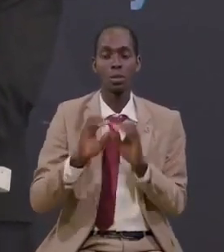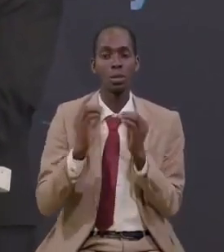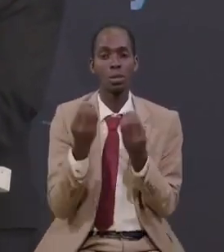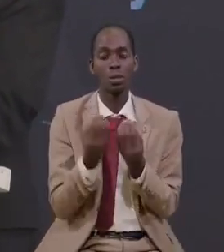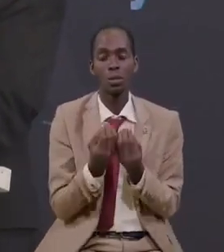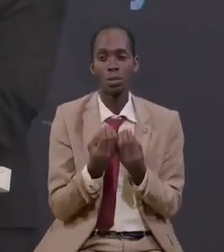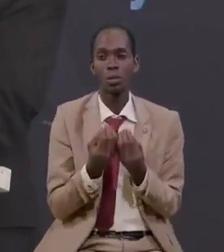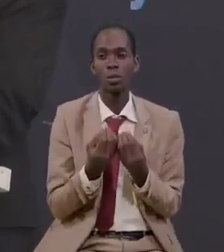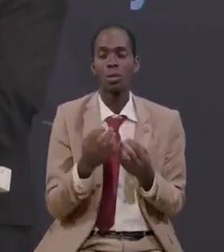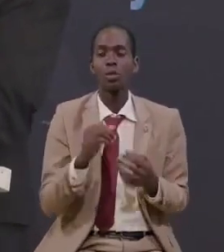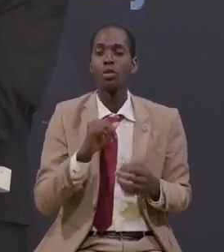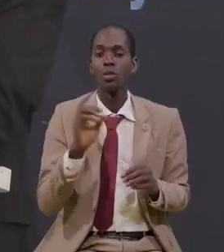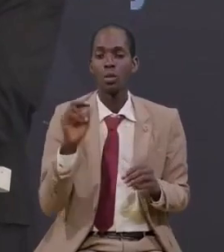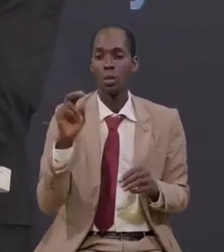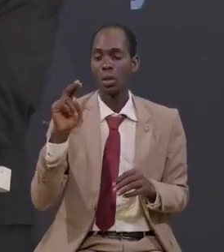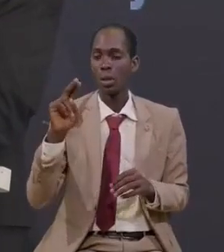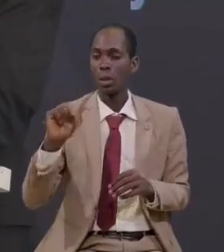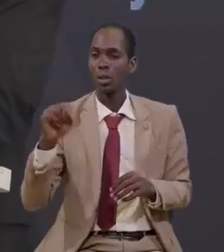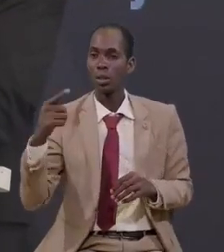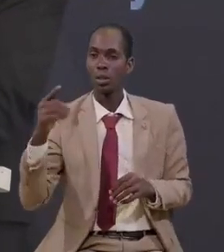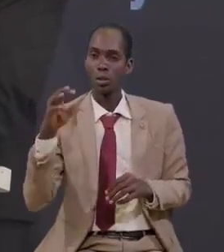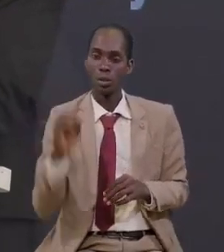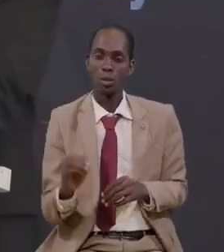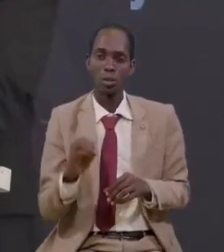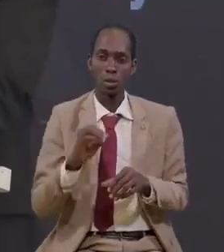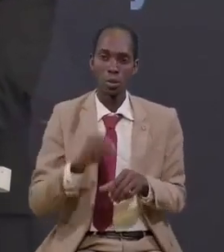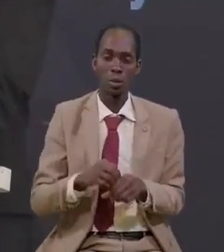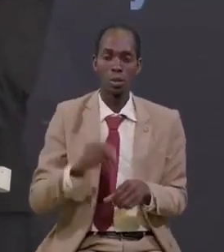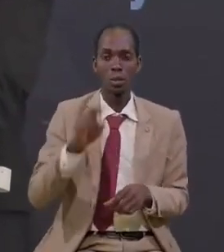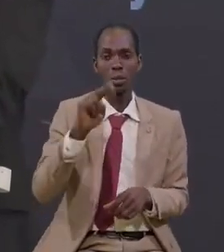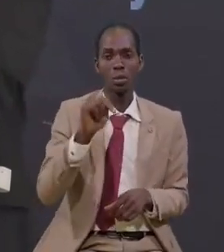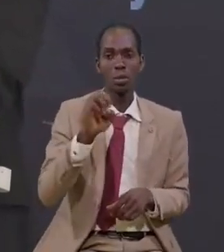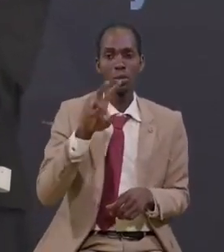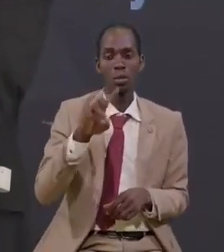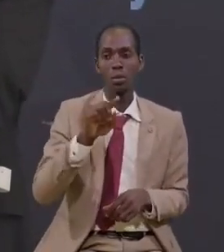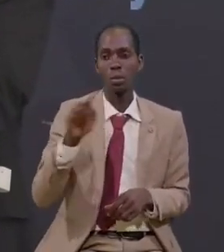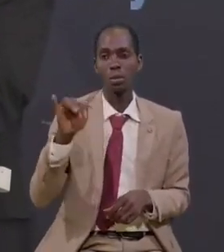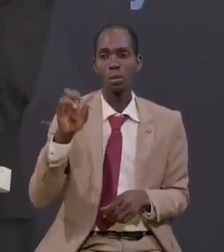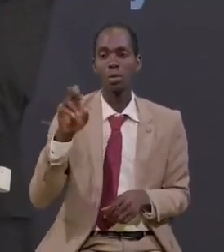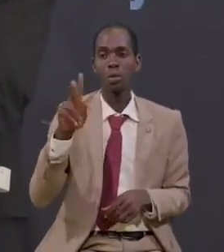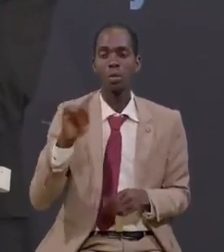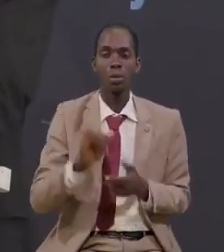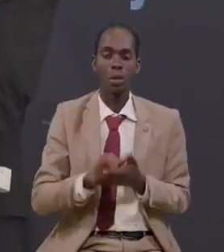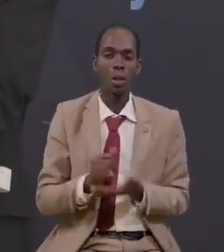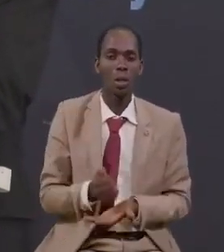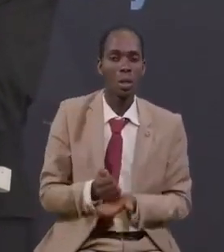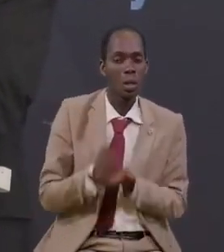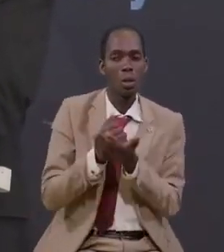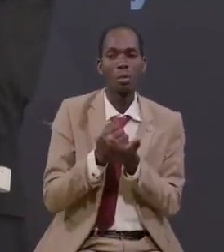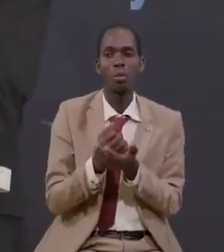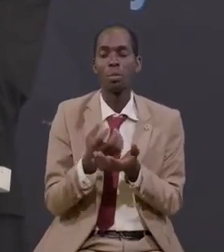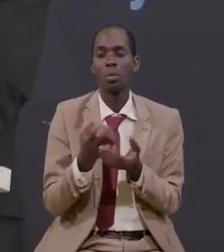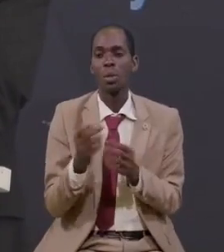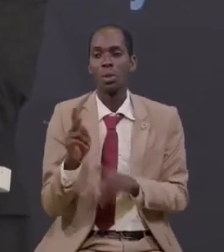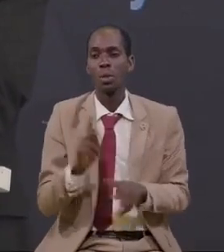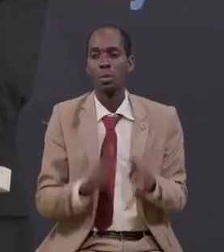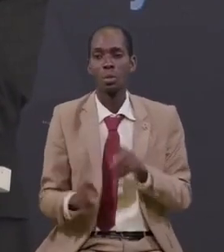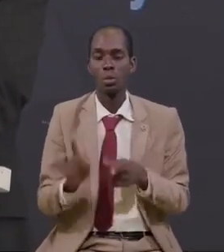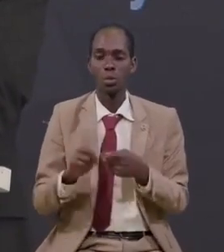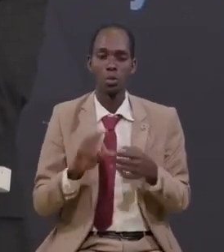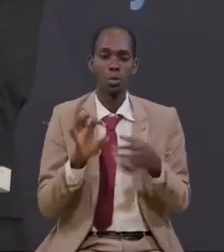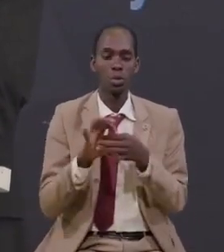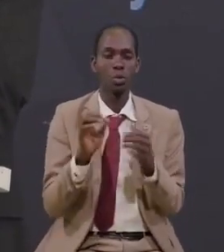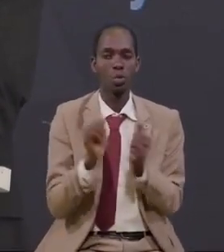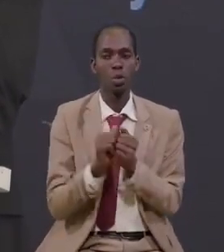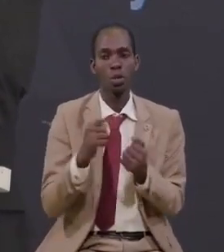organization that enables researchers, scholars, and professionals globally to connect with the gospel of